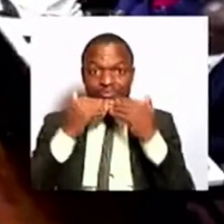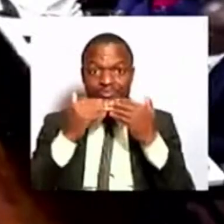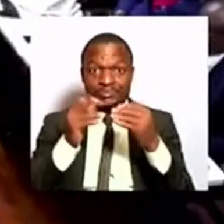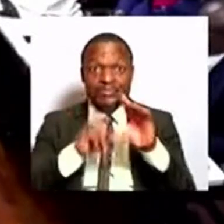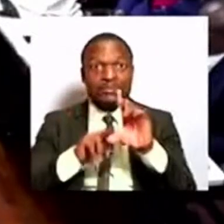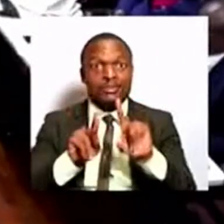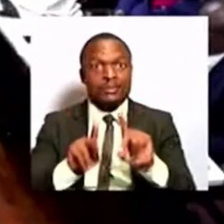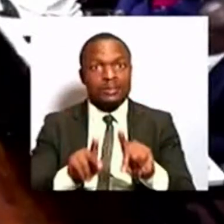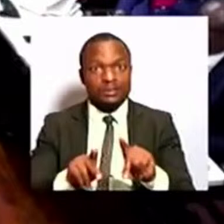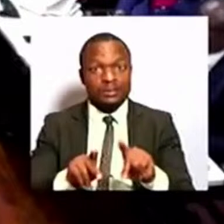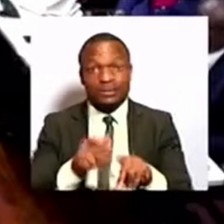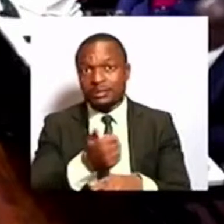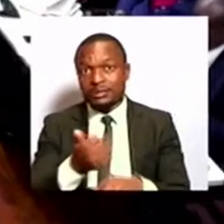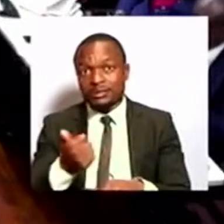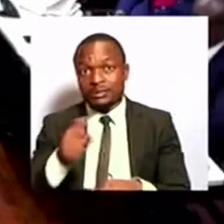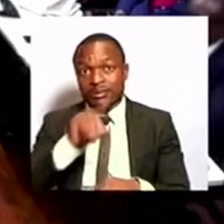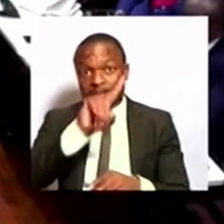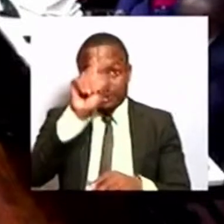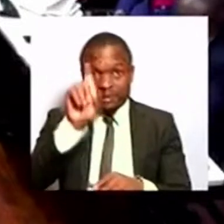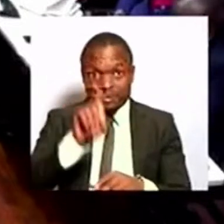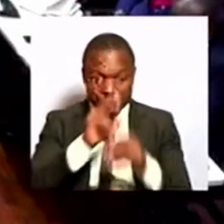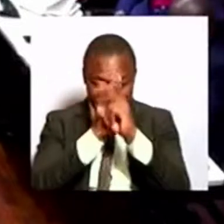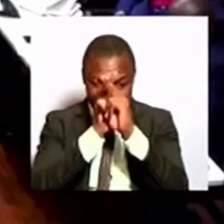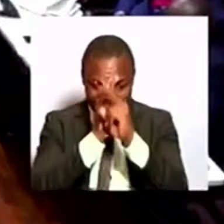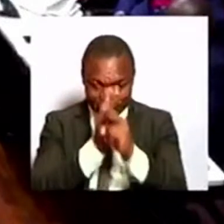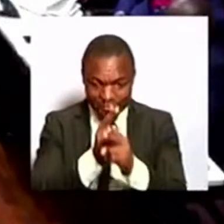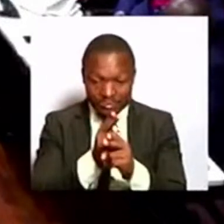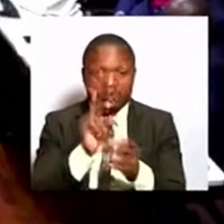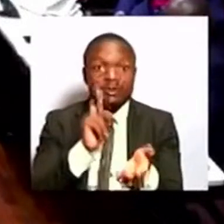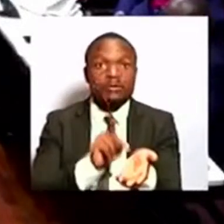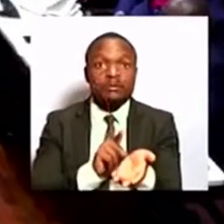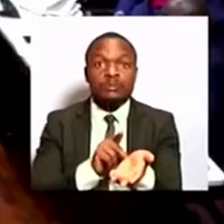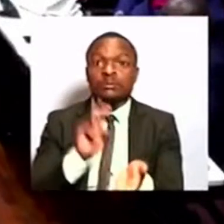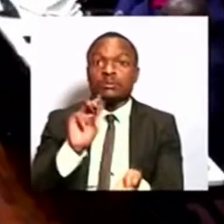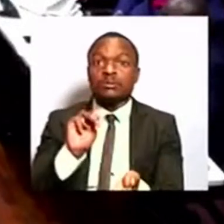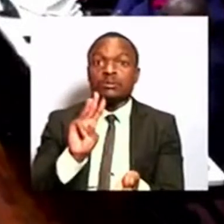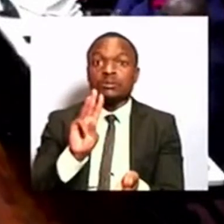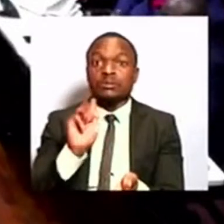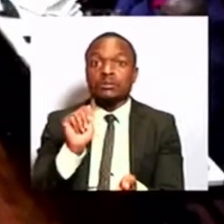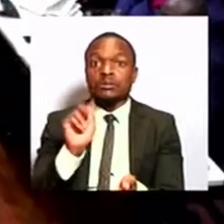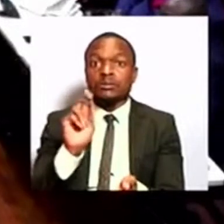Okay. Any other questions, Honorable Dr. Mwanza? You had the question?